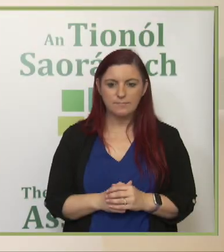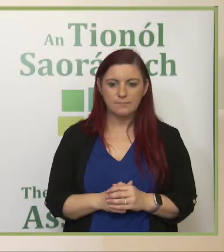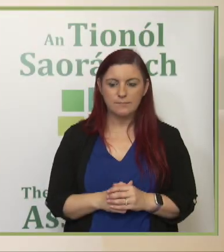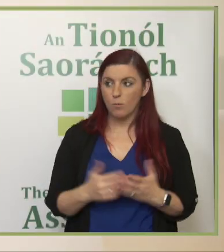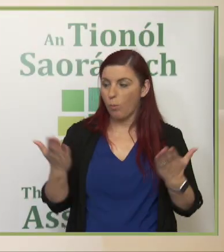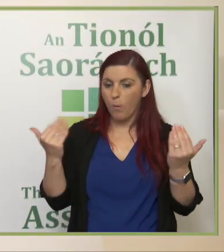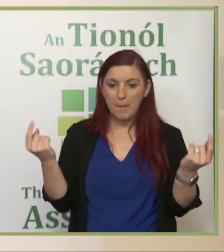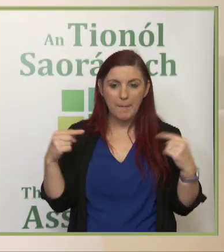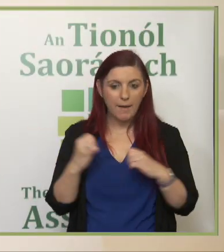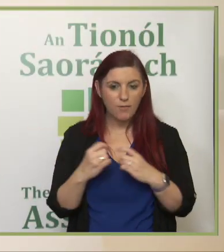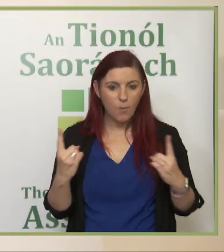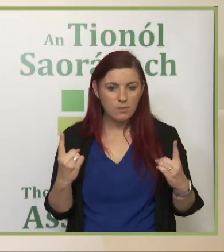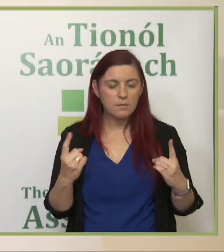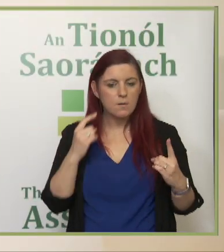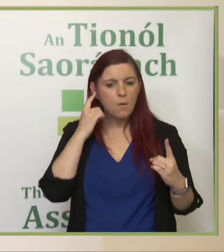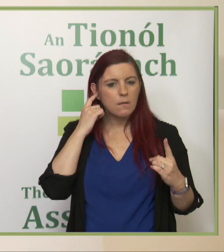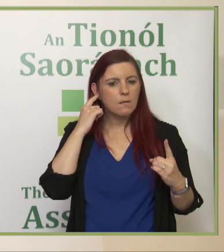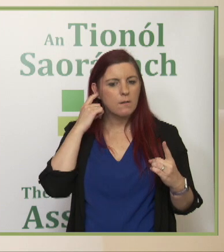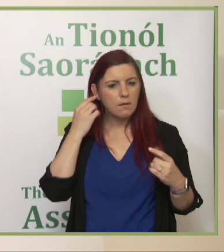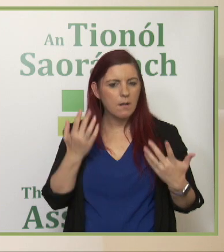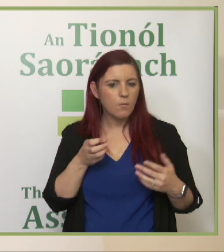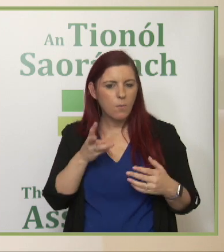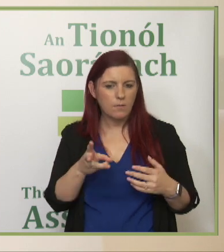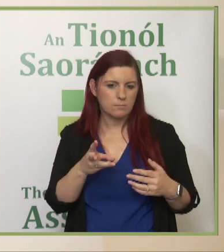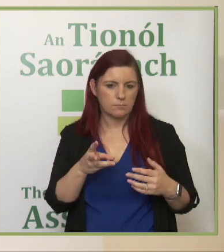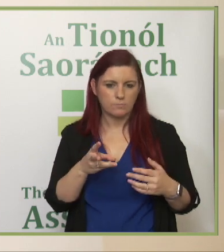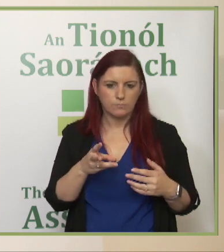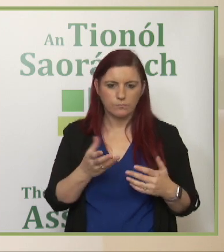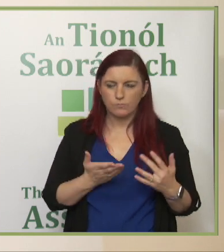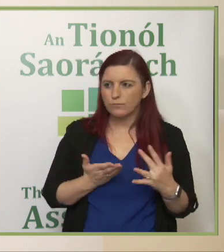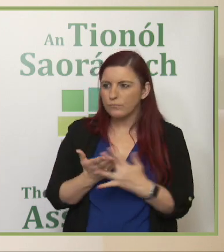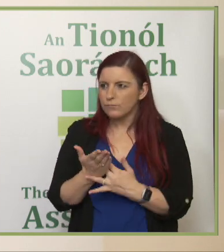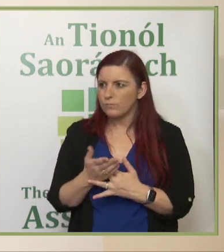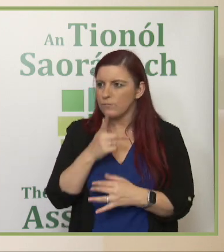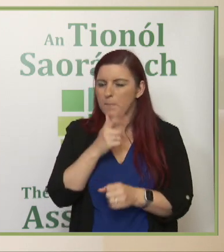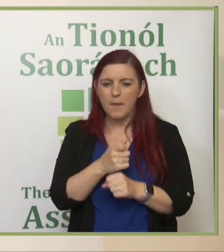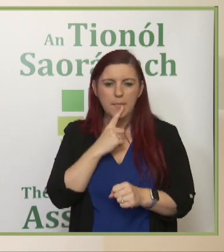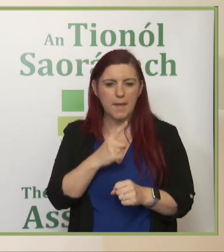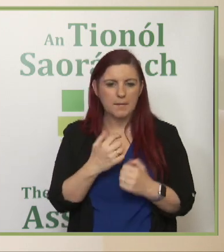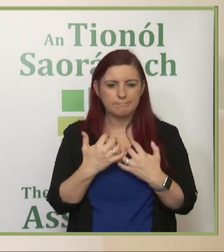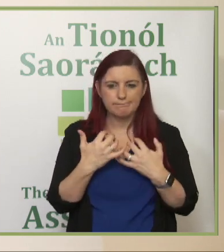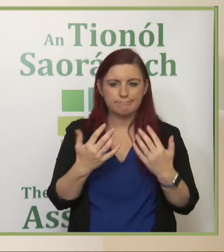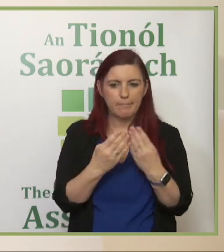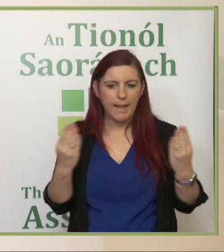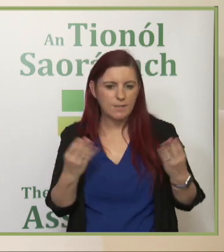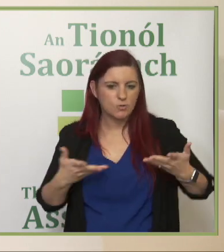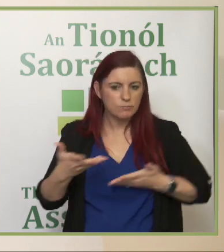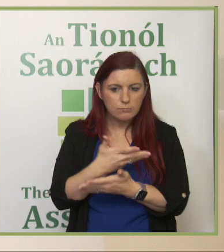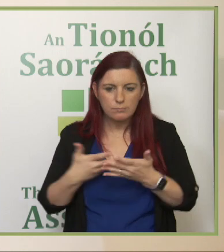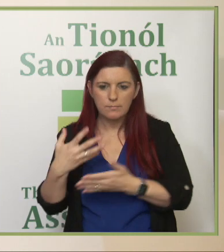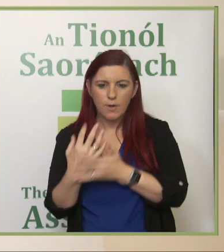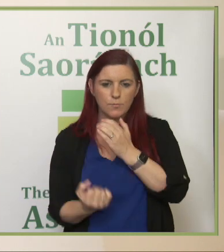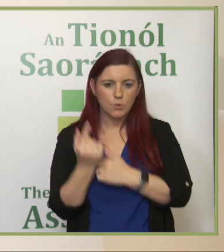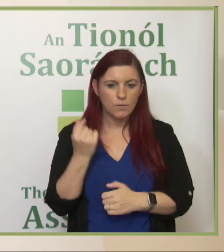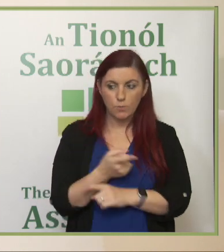Welcome back, everybody, and we're now going to go to the panel discussion, a chance for you to ask any questions in